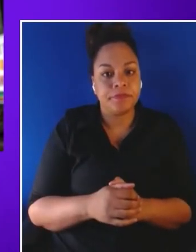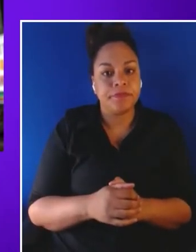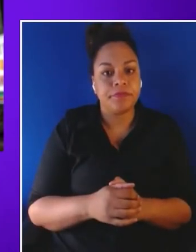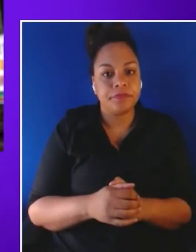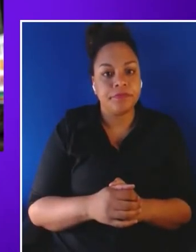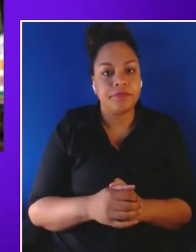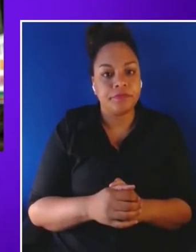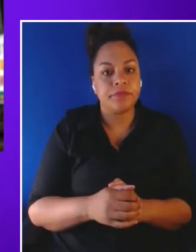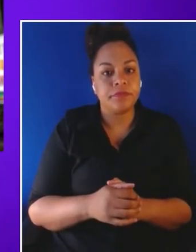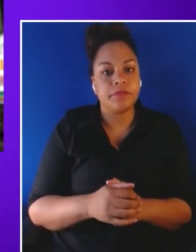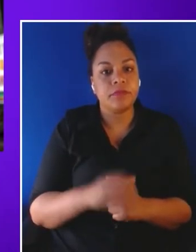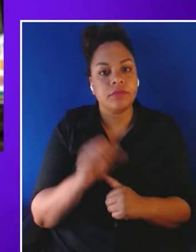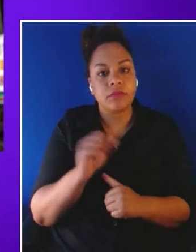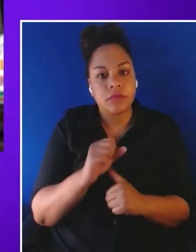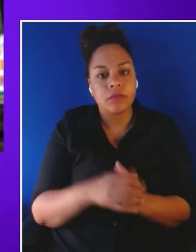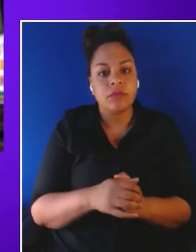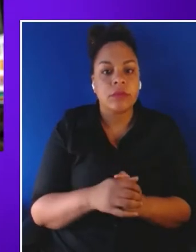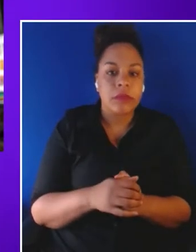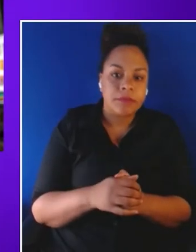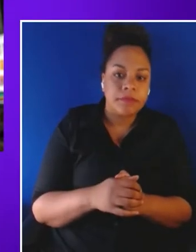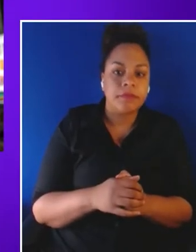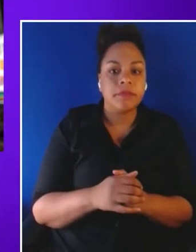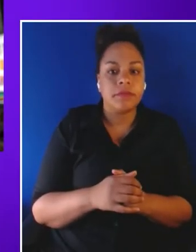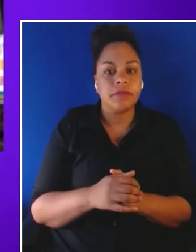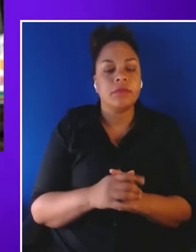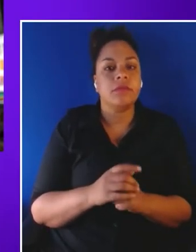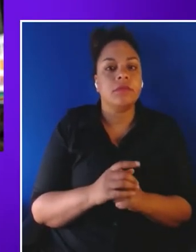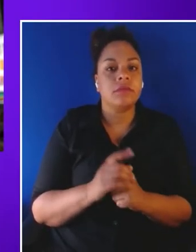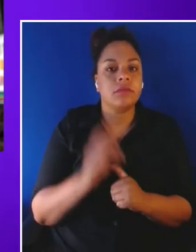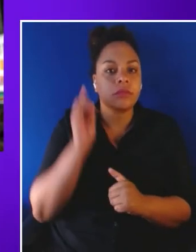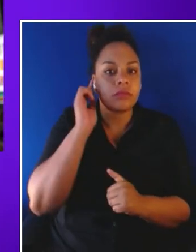yeah, I hear some hiss from someone. Sorry.